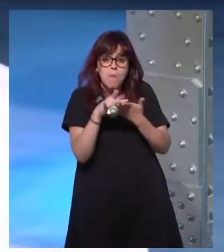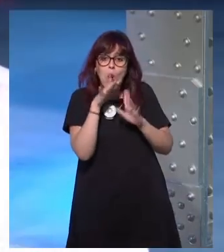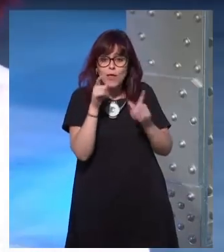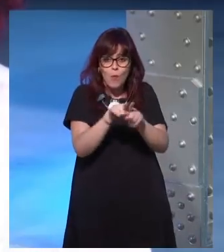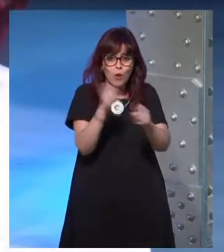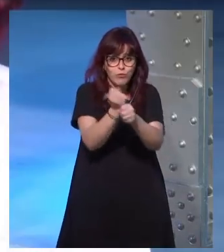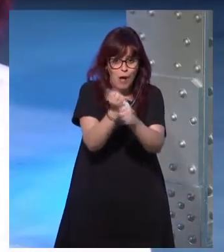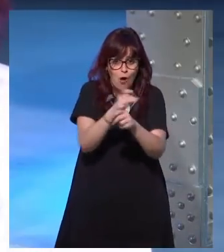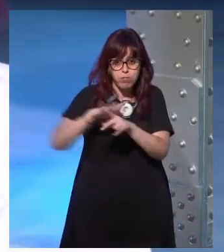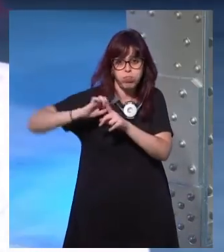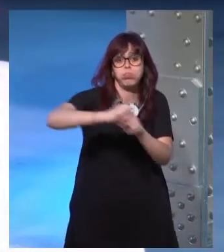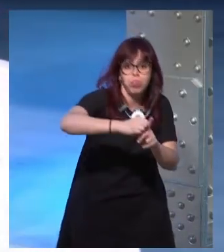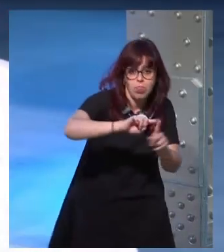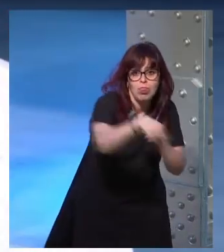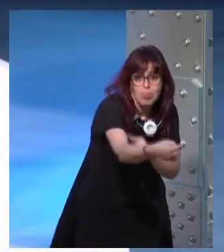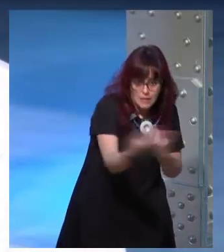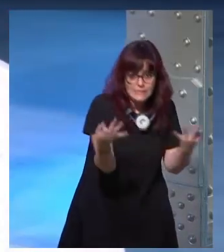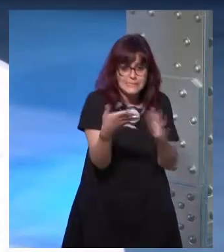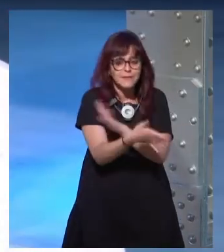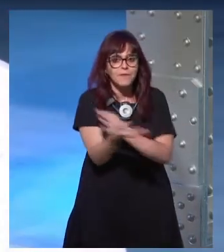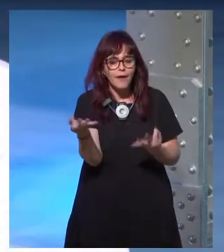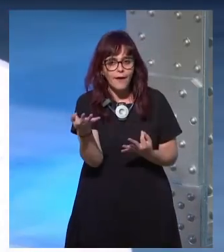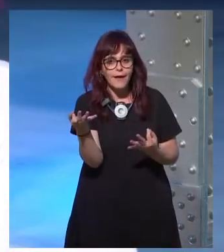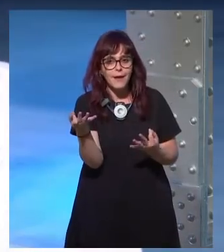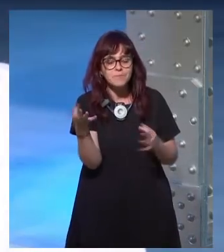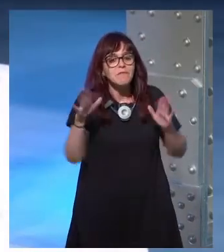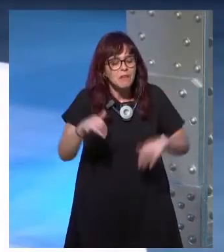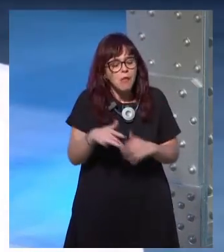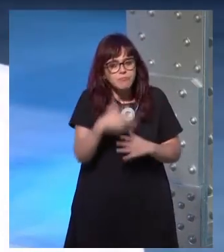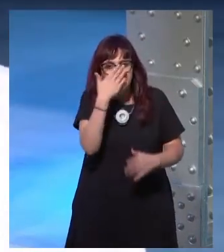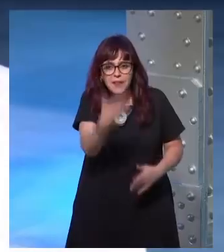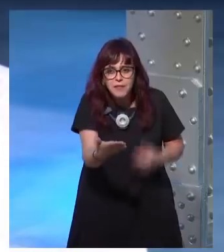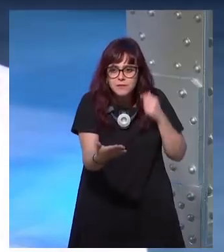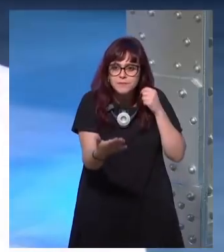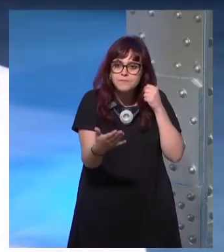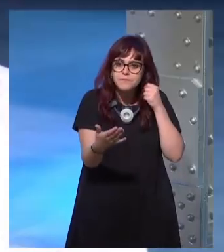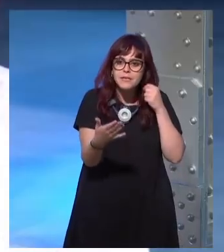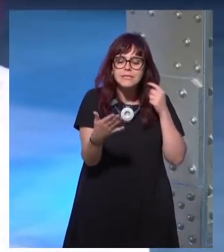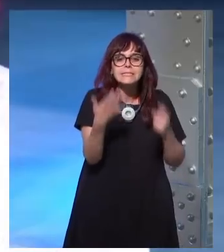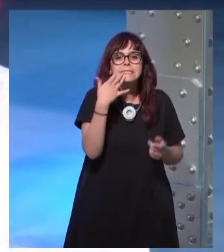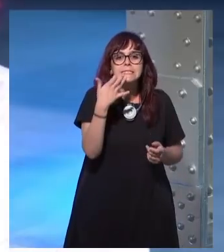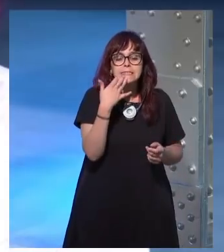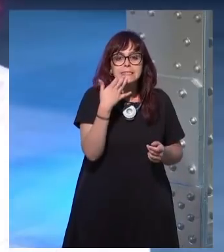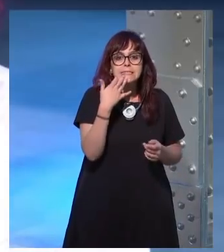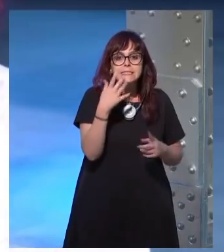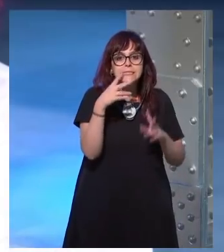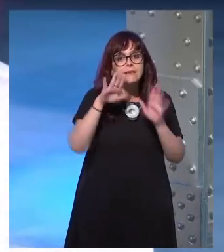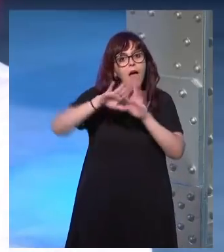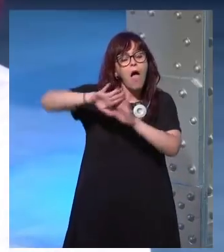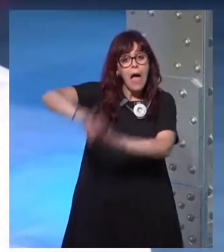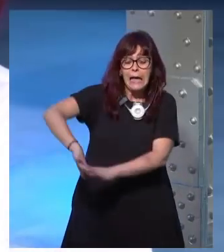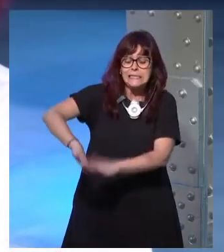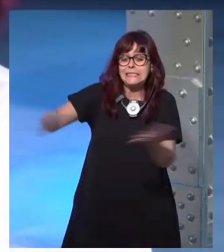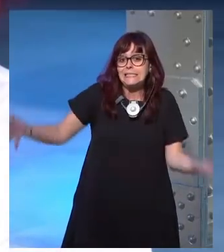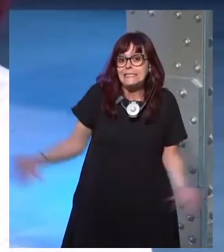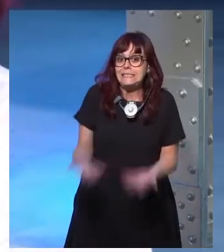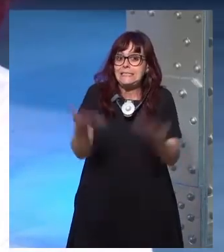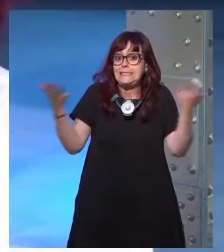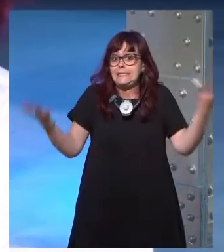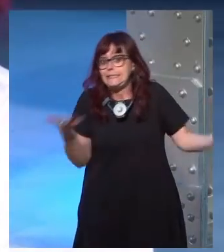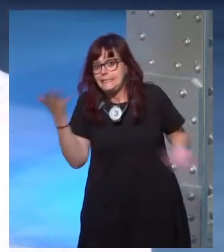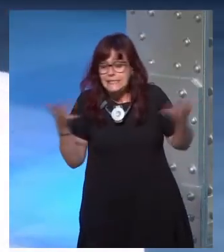doing, and they're actually doing really well. They're quite fine. So, yeah. Star Wars will survive the trolls, guys. Star Wars